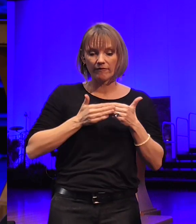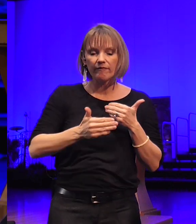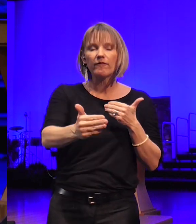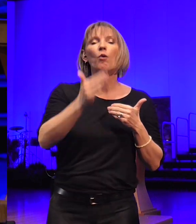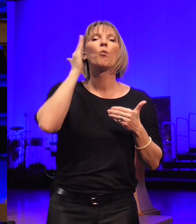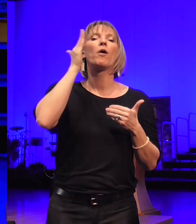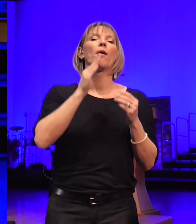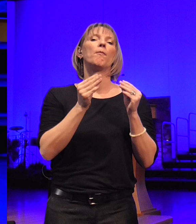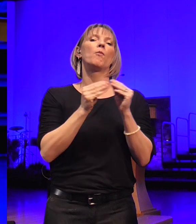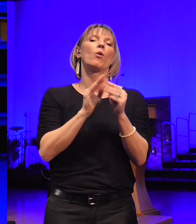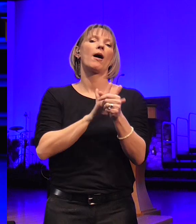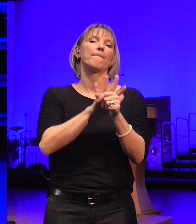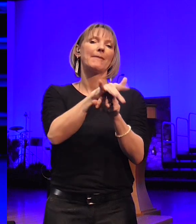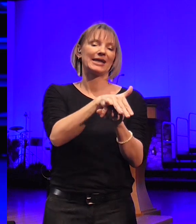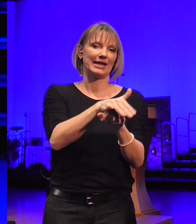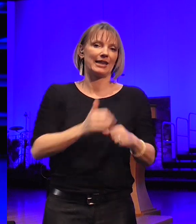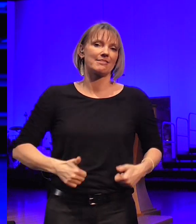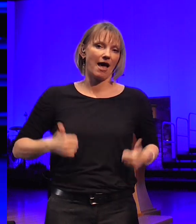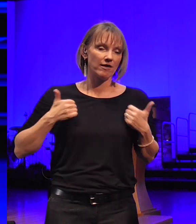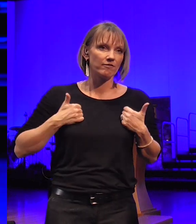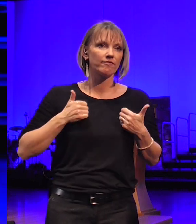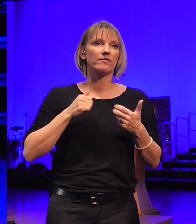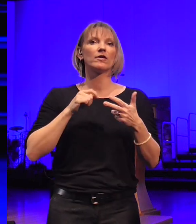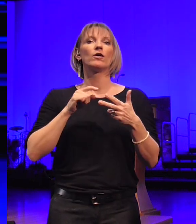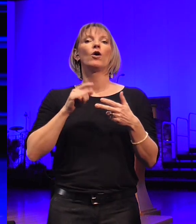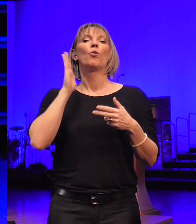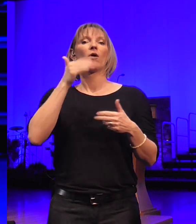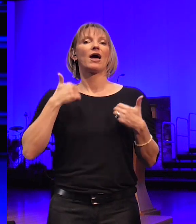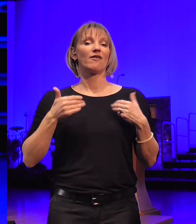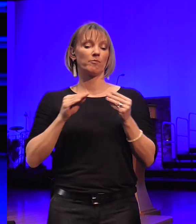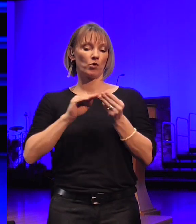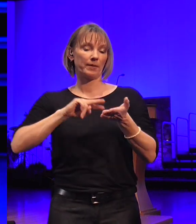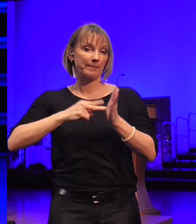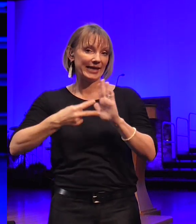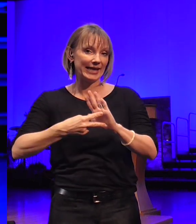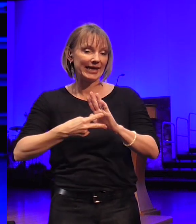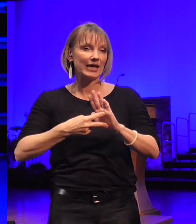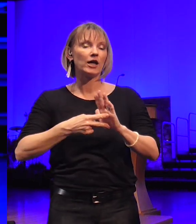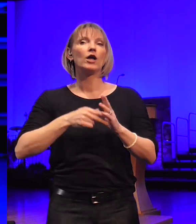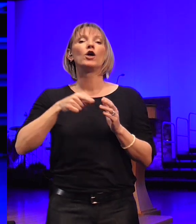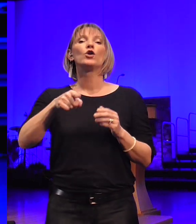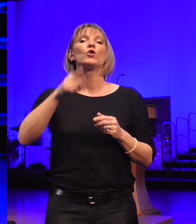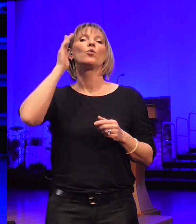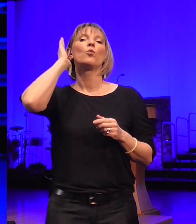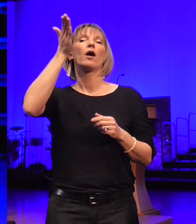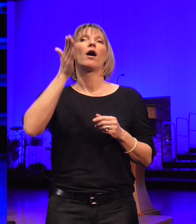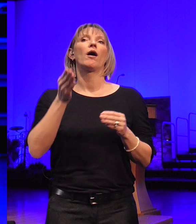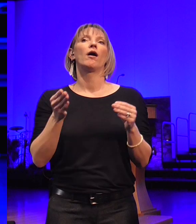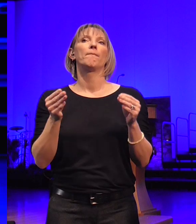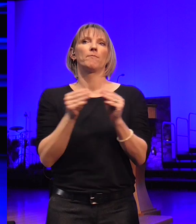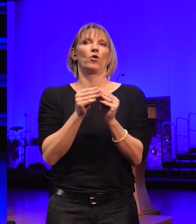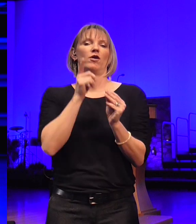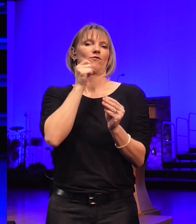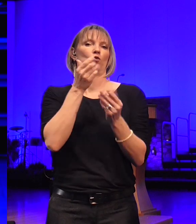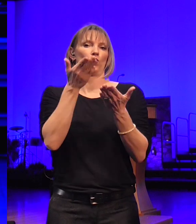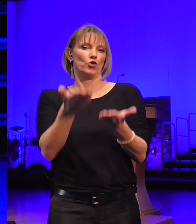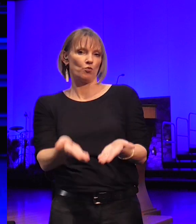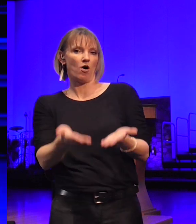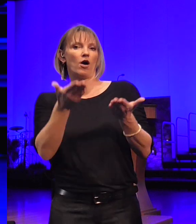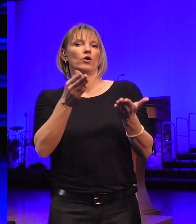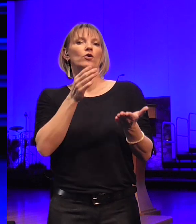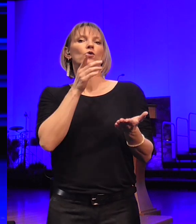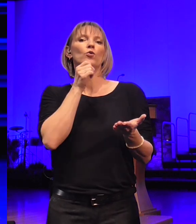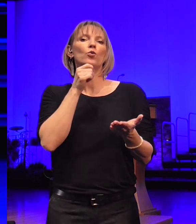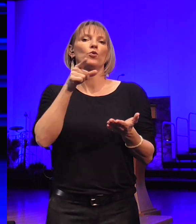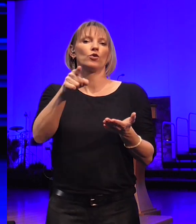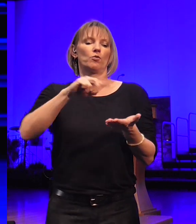be more abundant, it will be more meaningful, and you will be much more who you are and who you